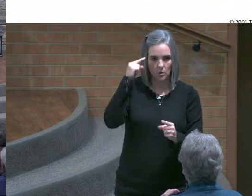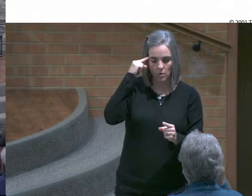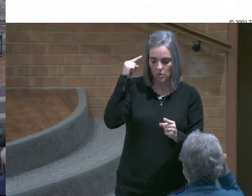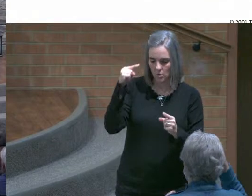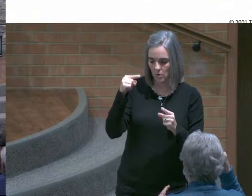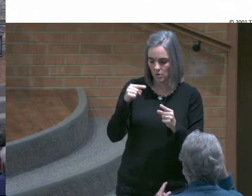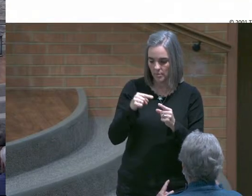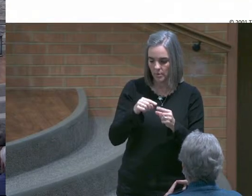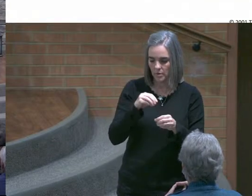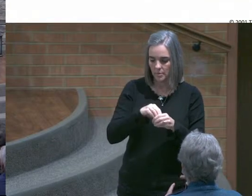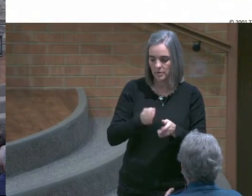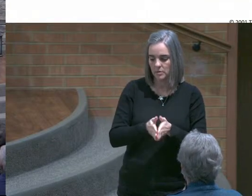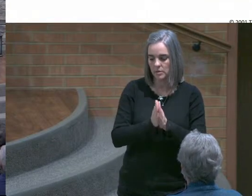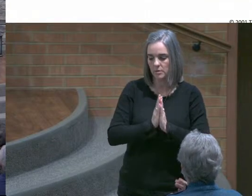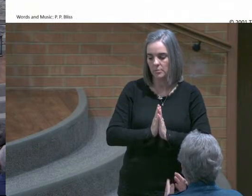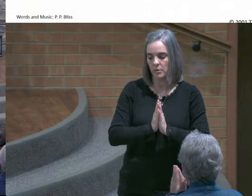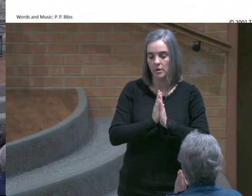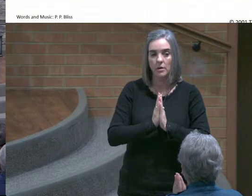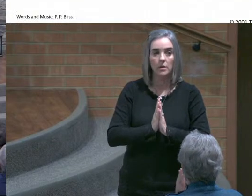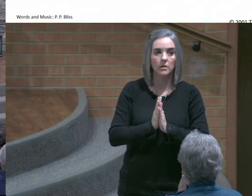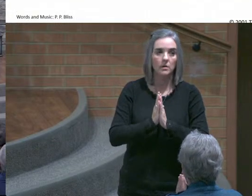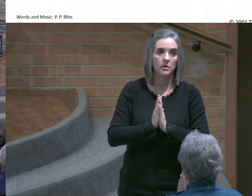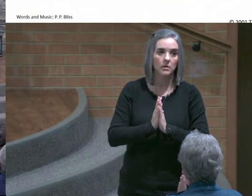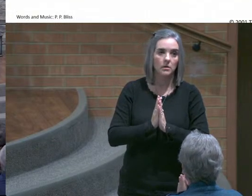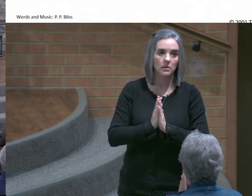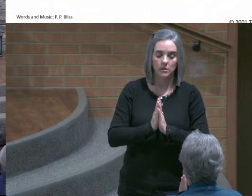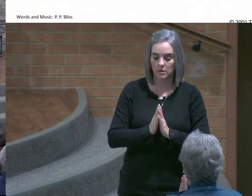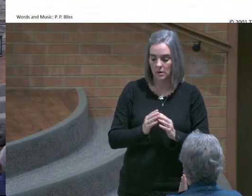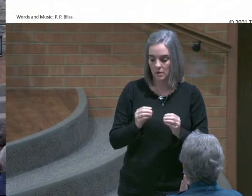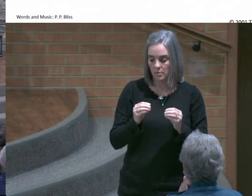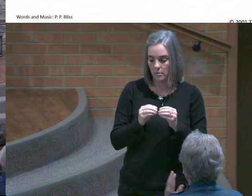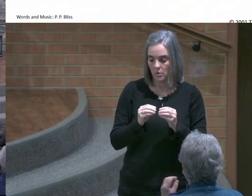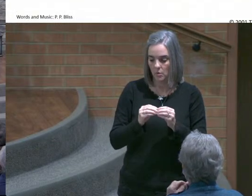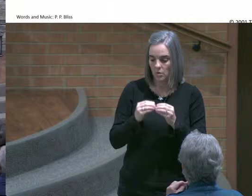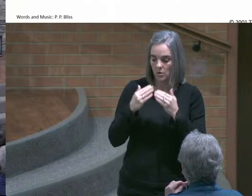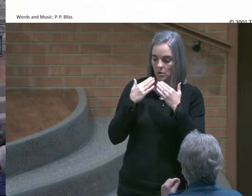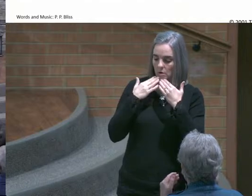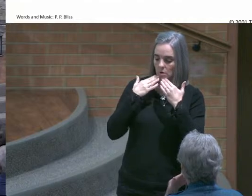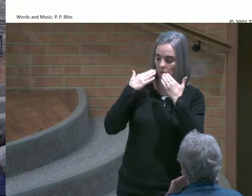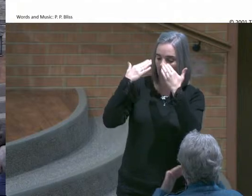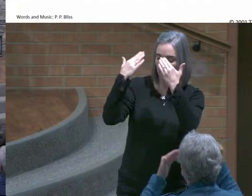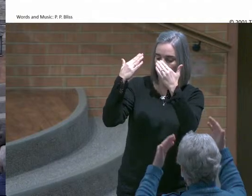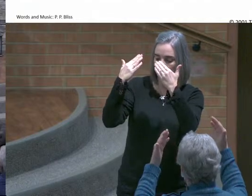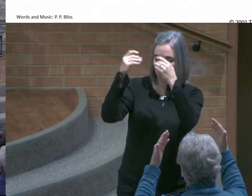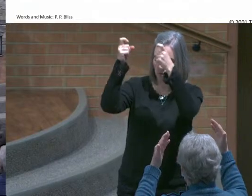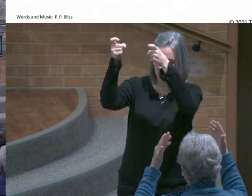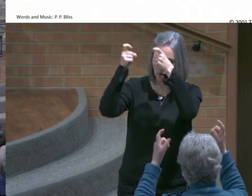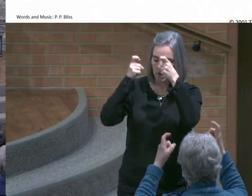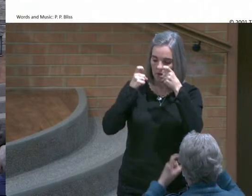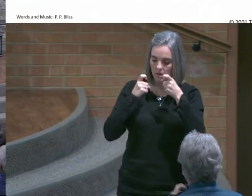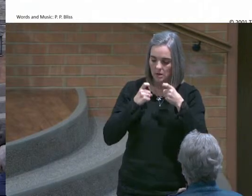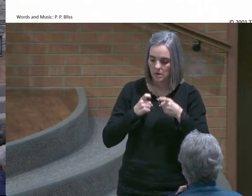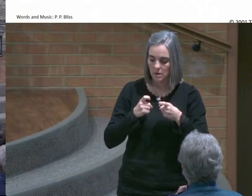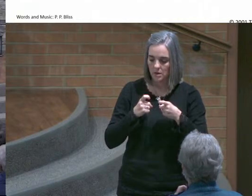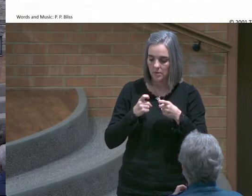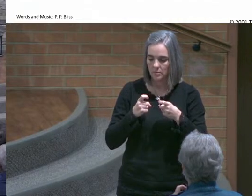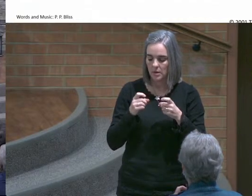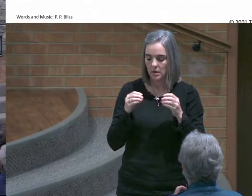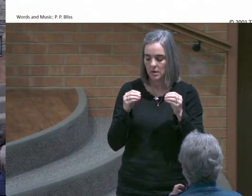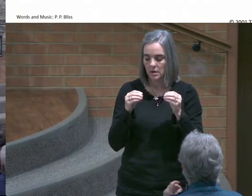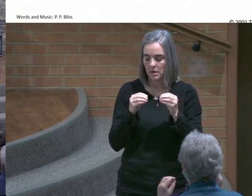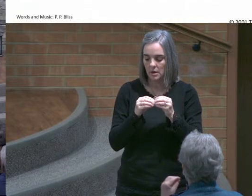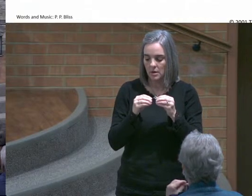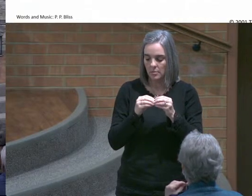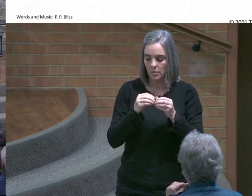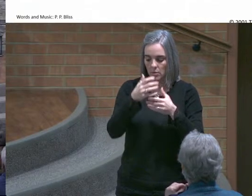service, more purpose in prayer, more gratitude